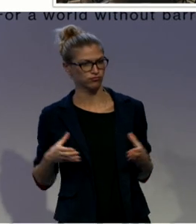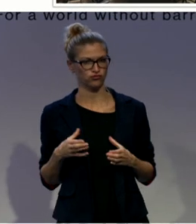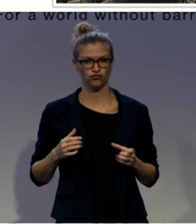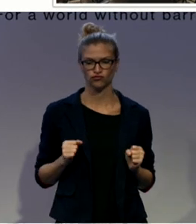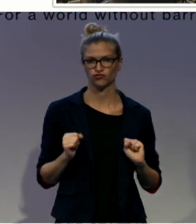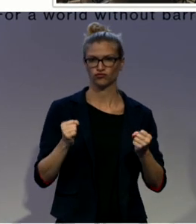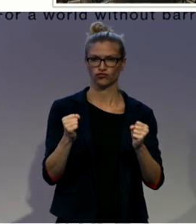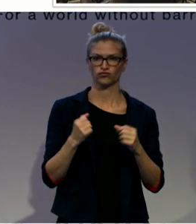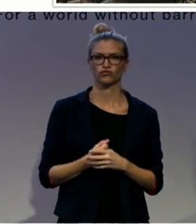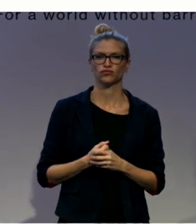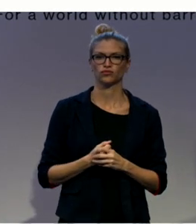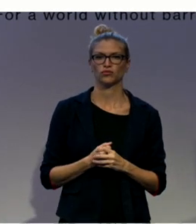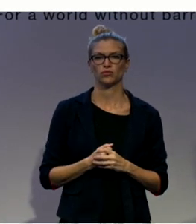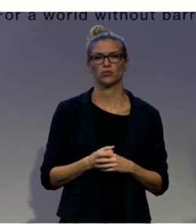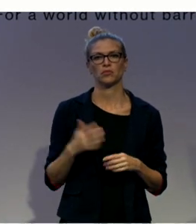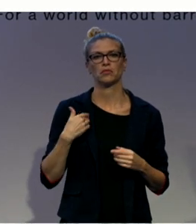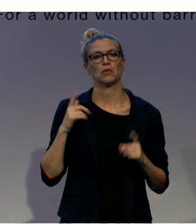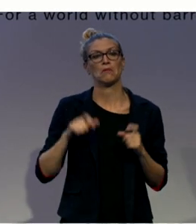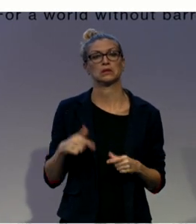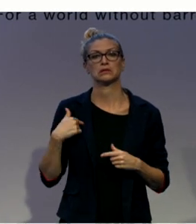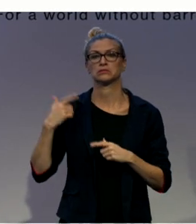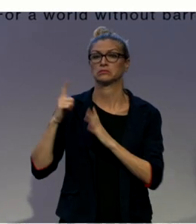giving to them their rights.